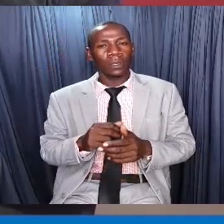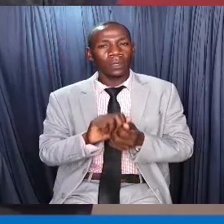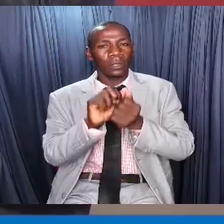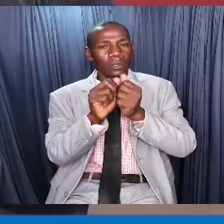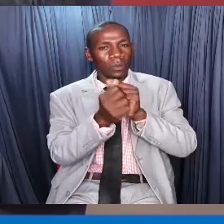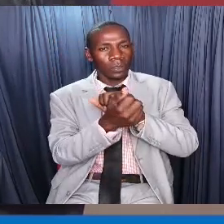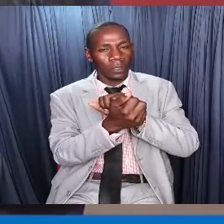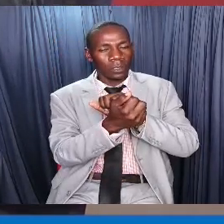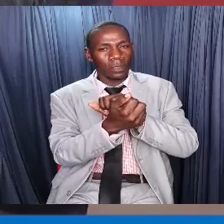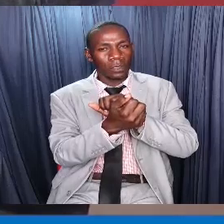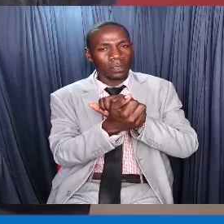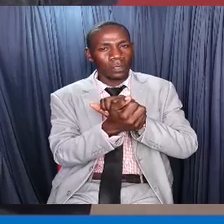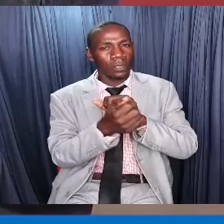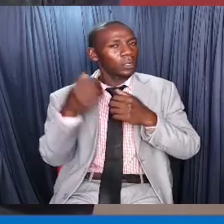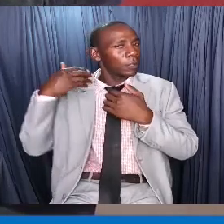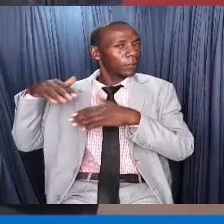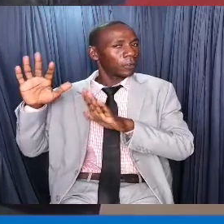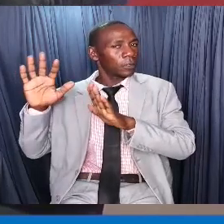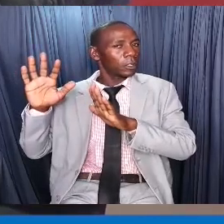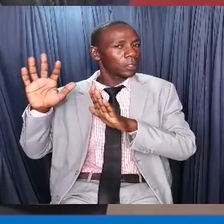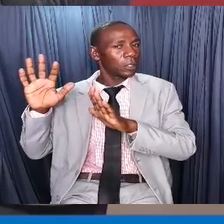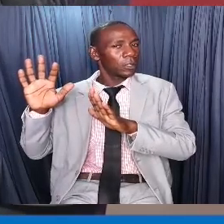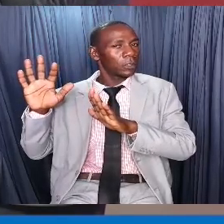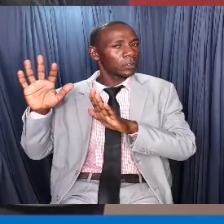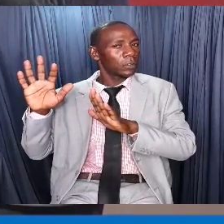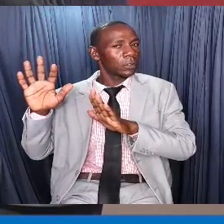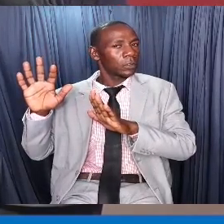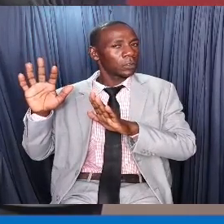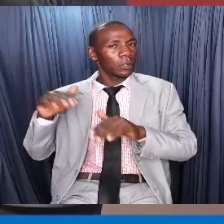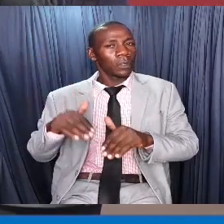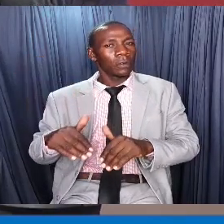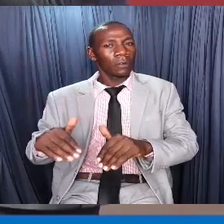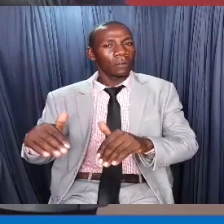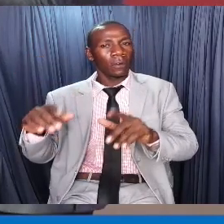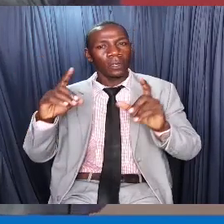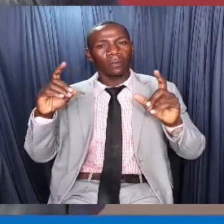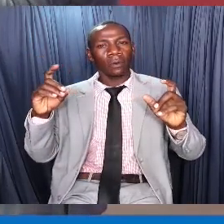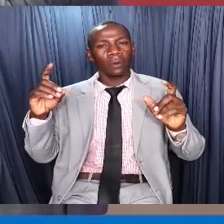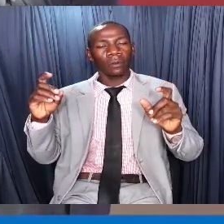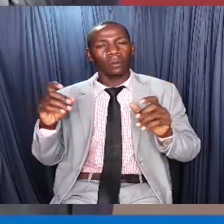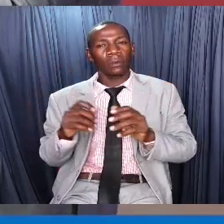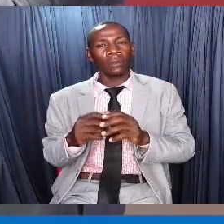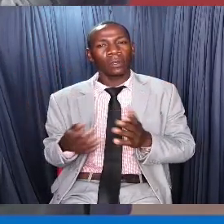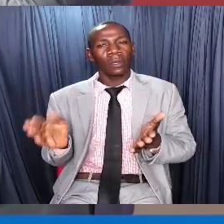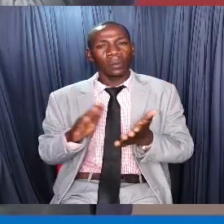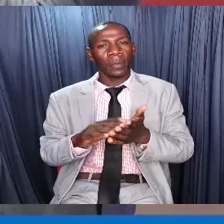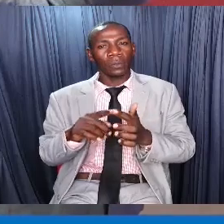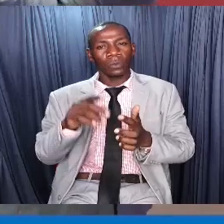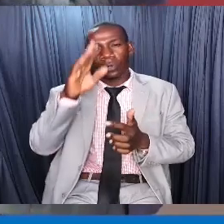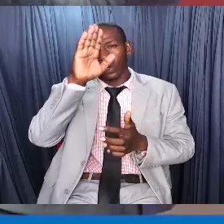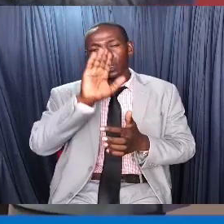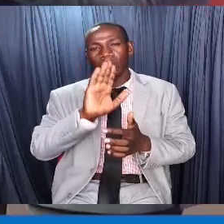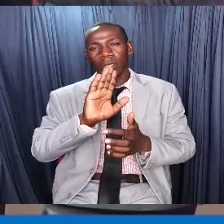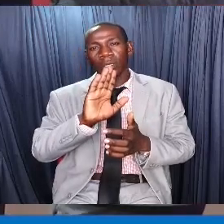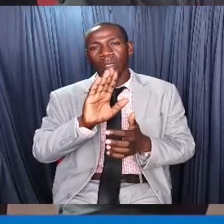Inagairi. It turns. Inakataa. It refuses. Kufuata maneno maovu. To follow evil. Inarudi kwa Mungu. And returns to